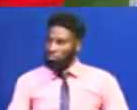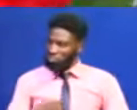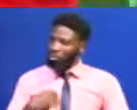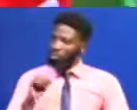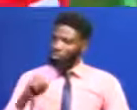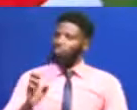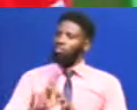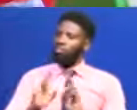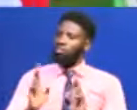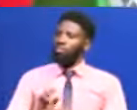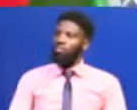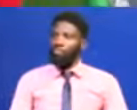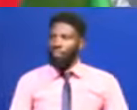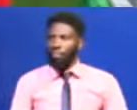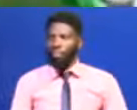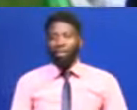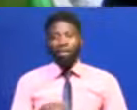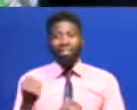This is her co-driver.